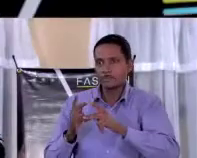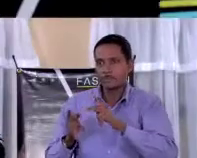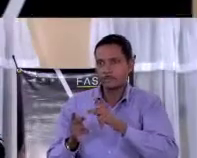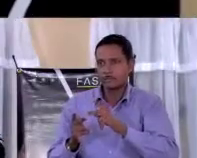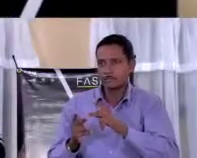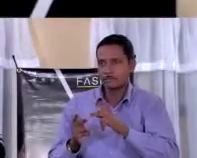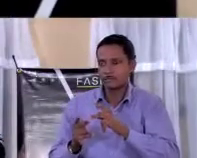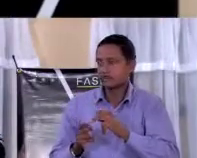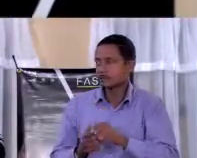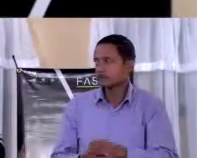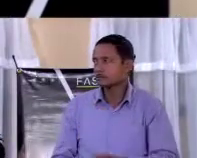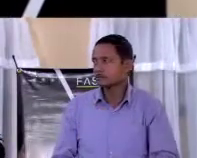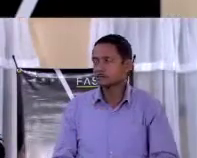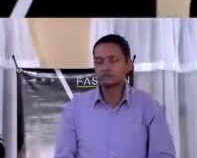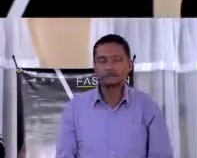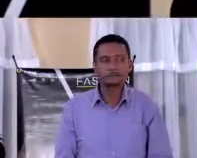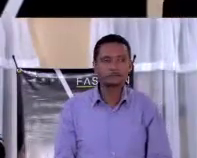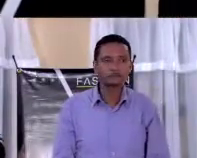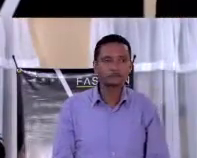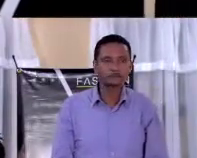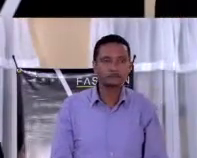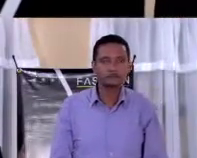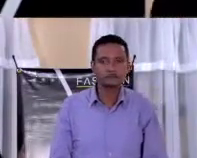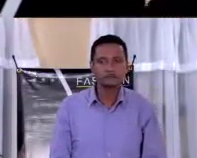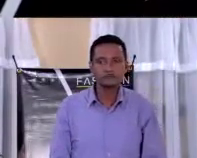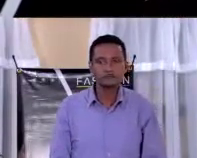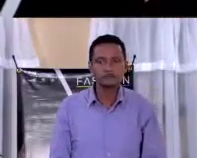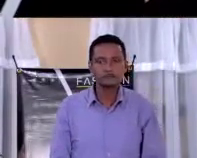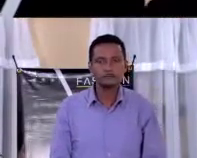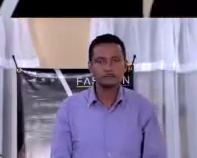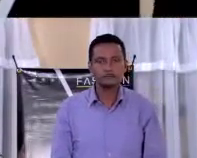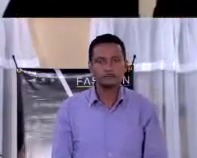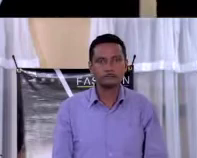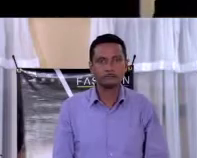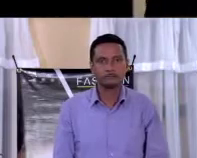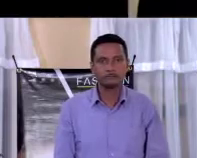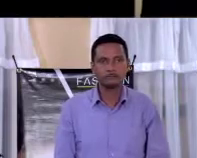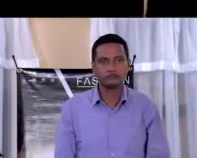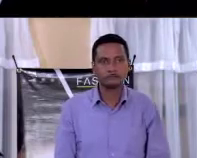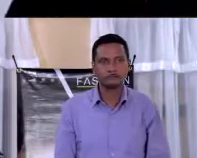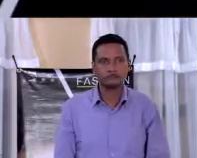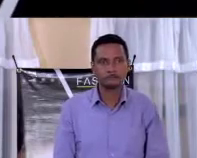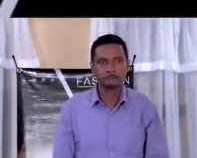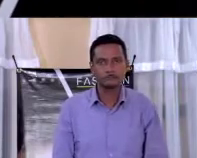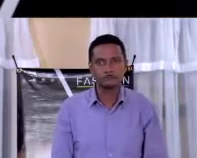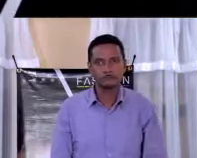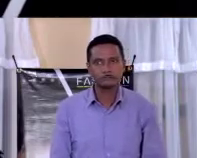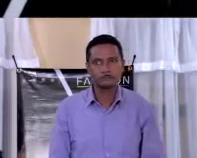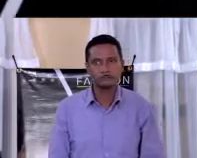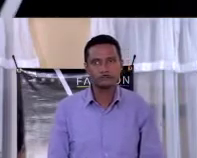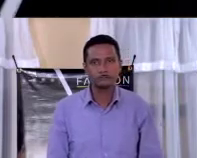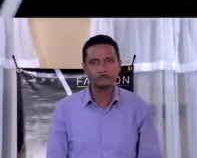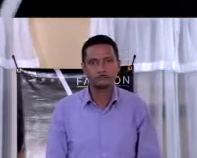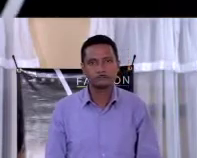T-shirt and then pink sweater and then short. Yeah? Okay. Sorry about the names.